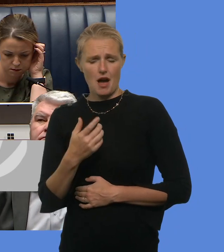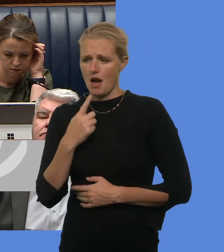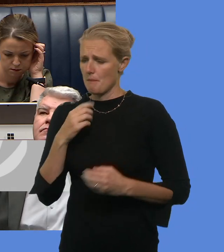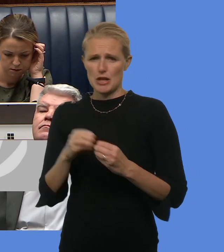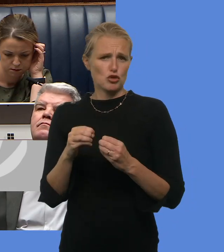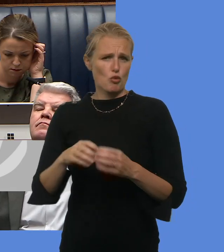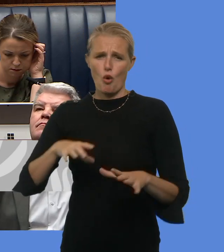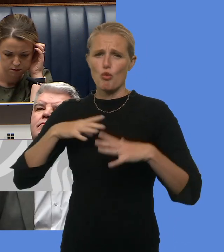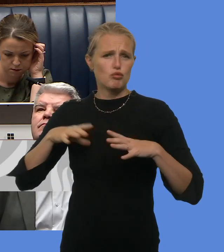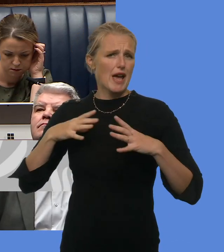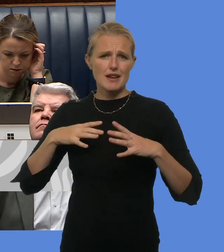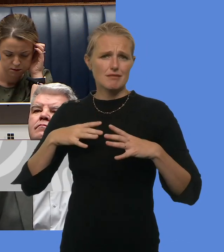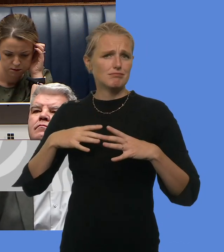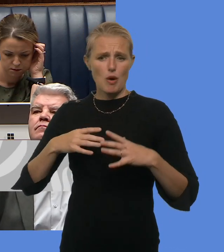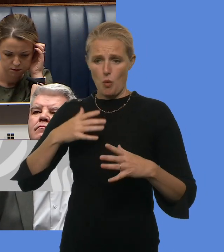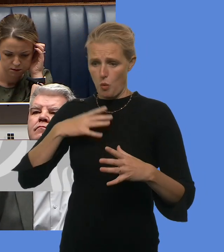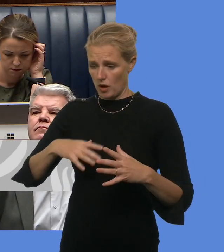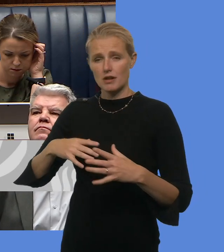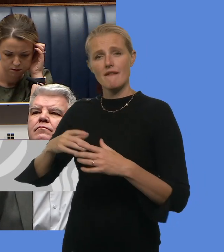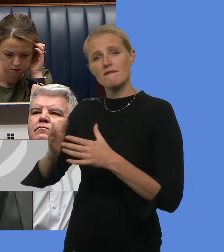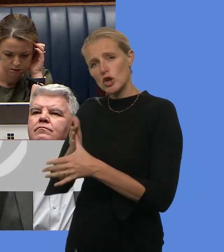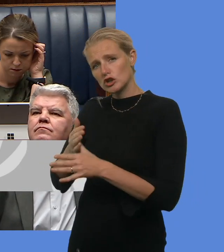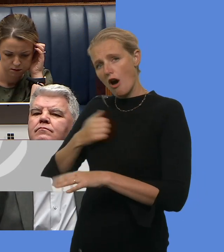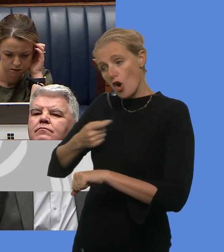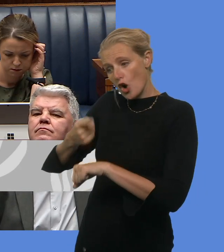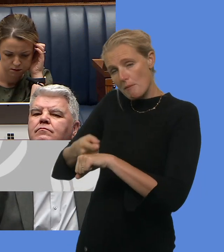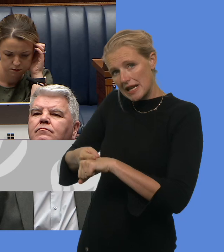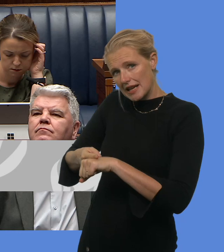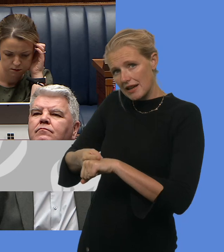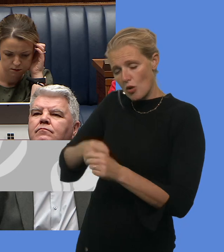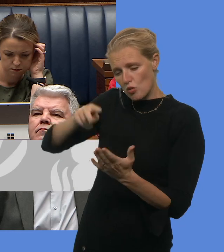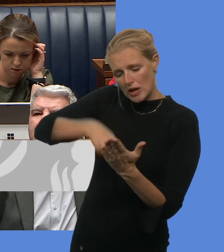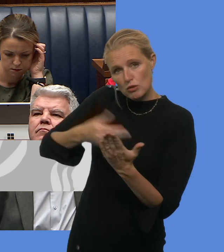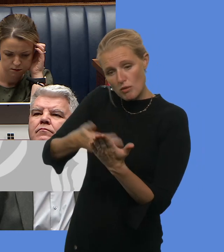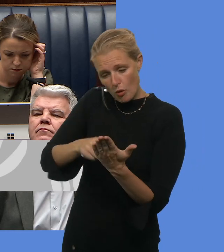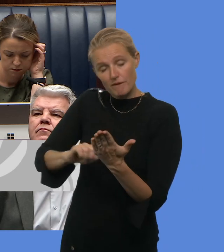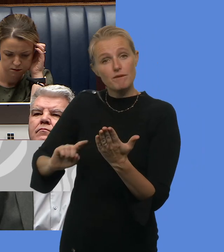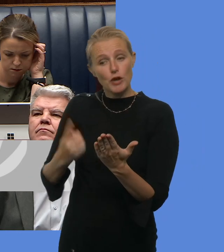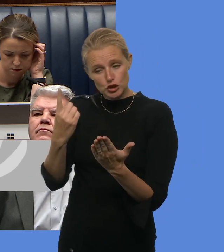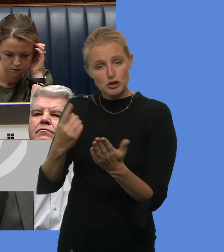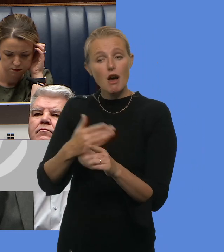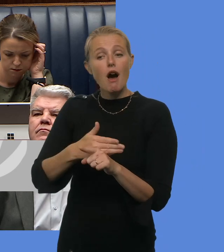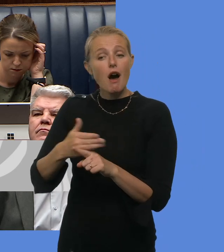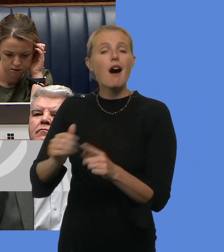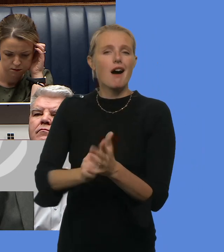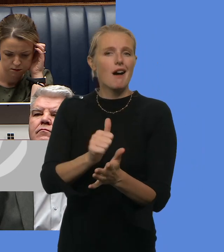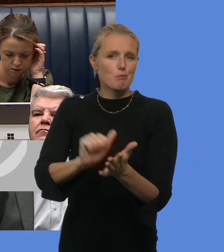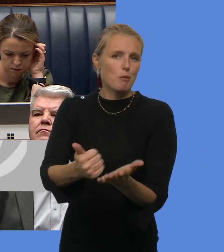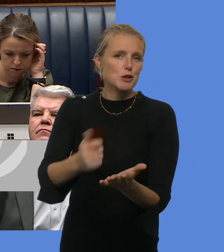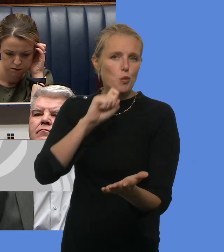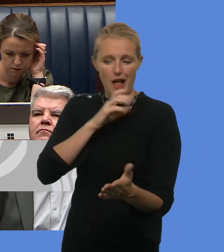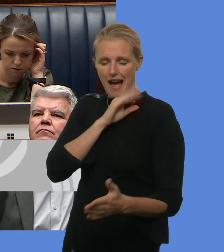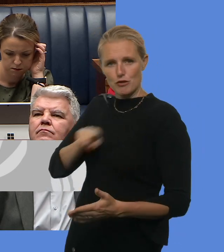do want to see or have the committee been given the opportunity to review the report before I publish it. I expect that to happen in the next number of weeks.